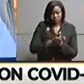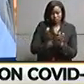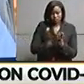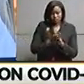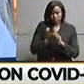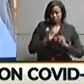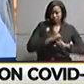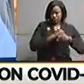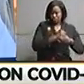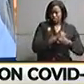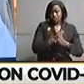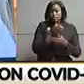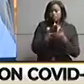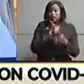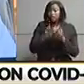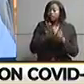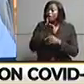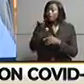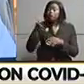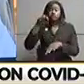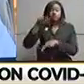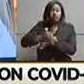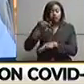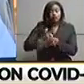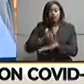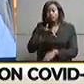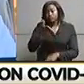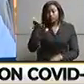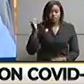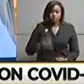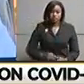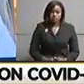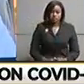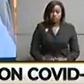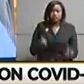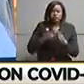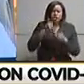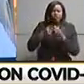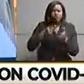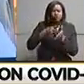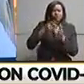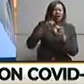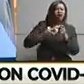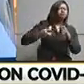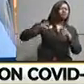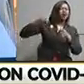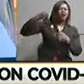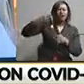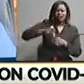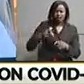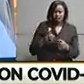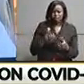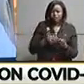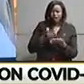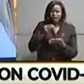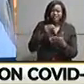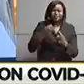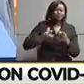There are people who are crooks, who are overhiking the price of the sanitizers.